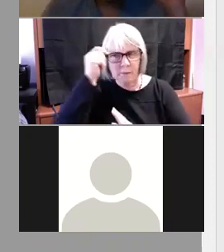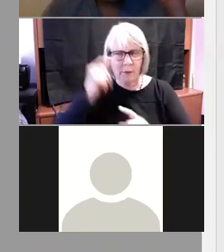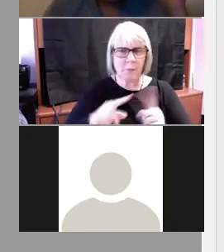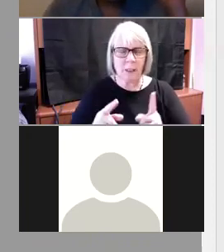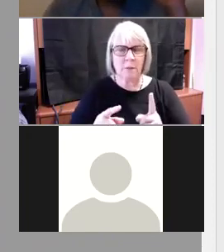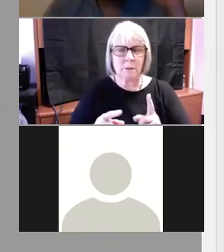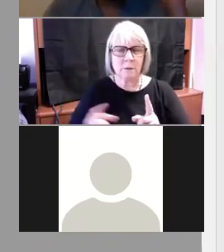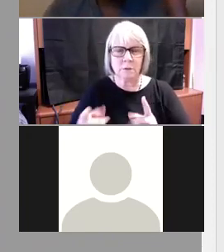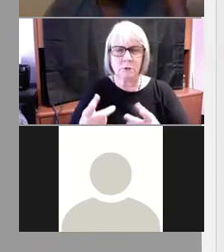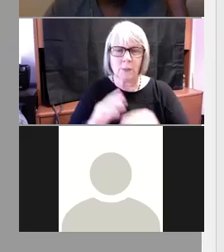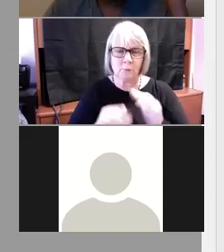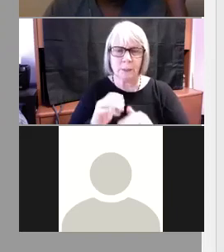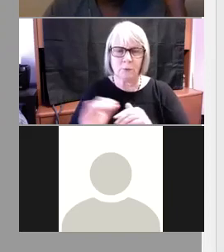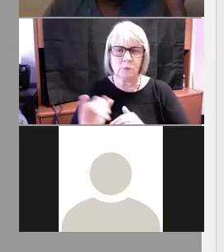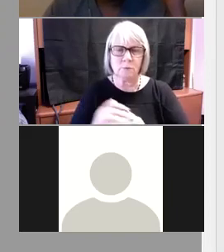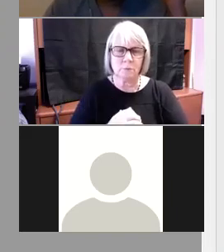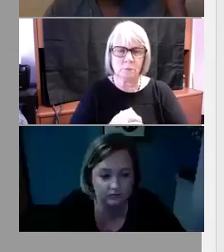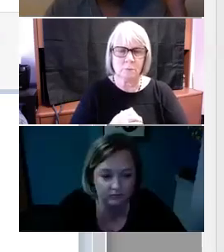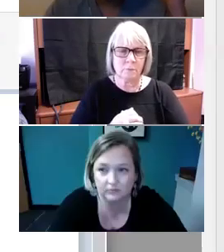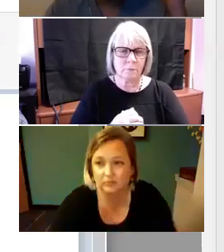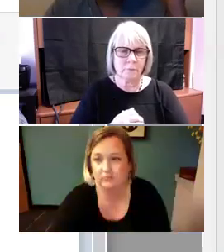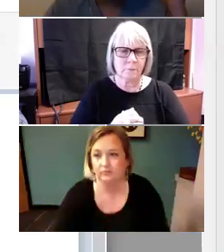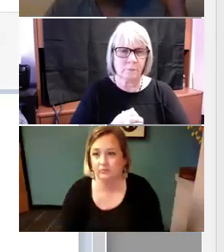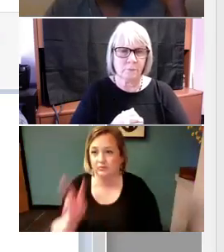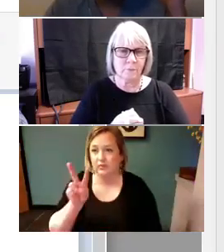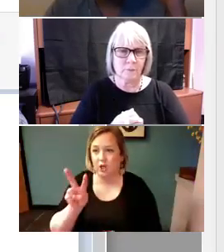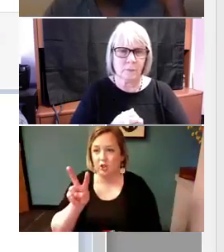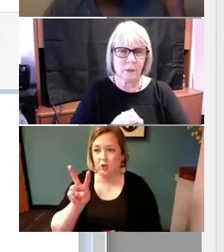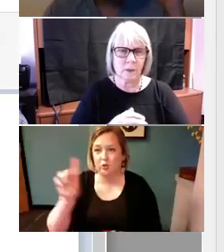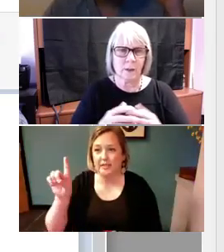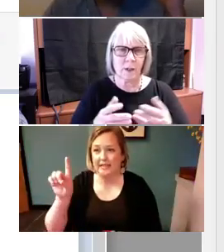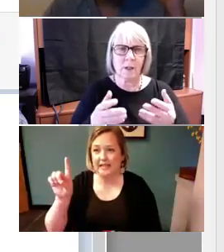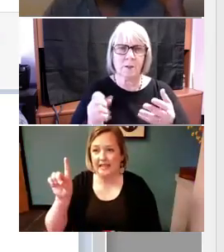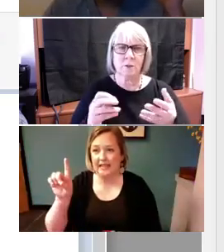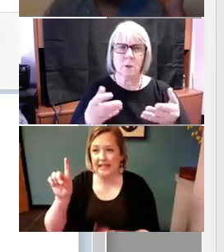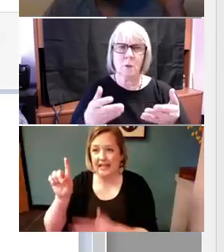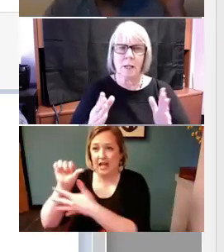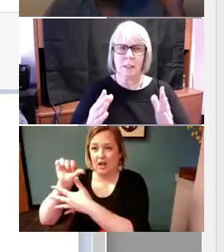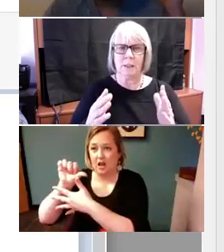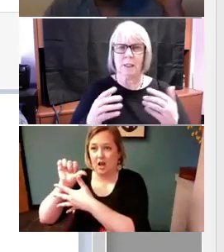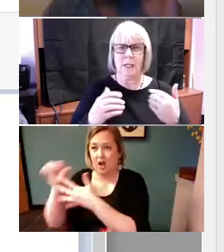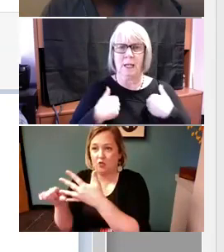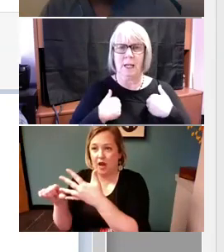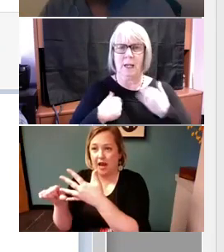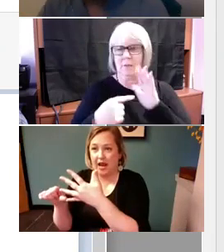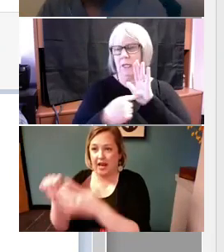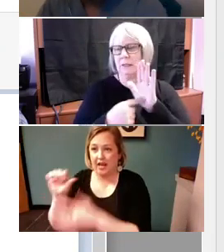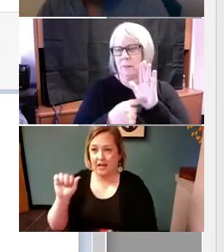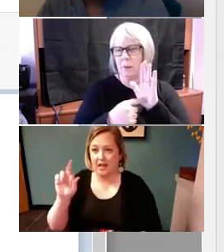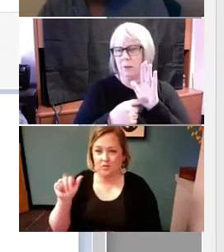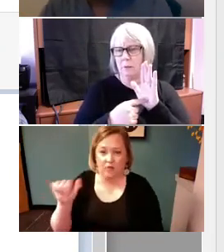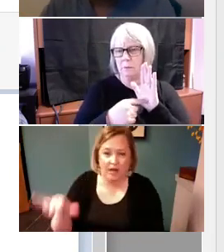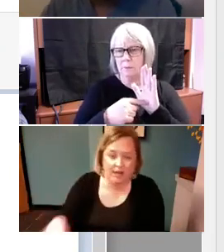list, right? So let's have an example for both of those